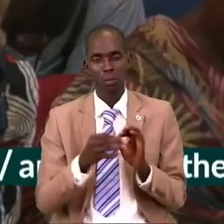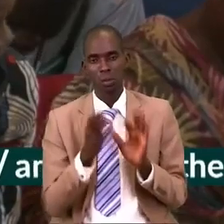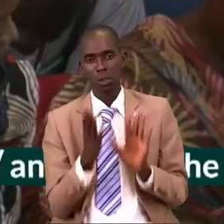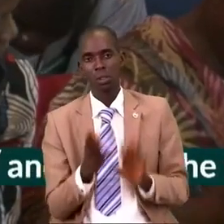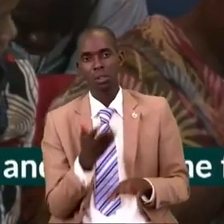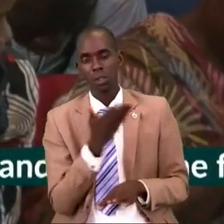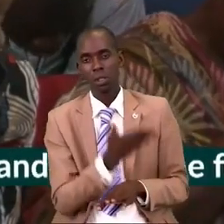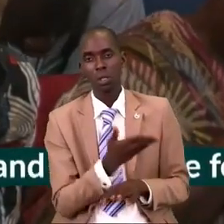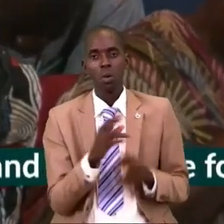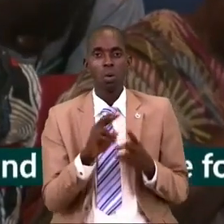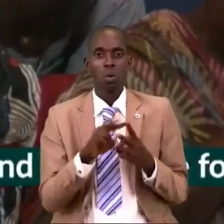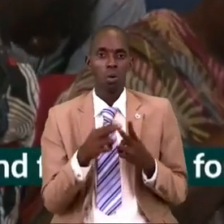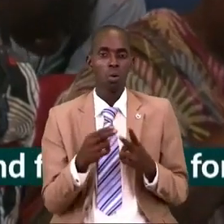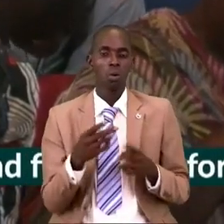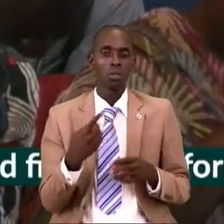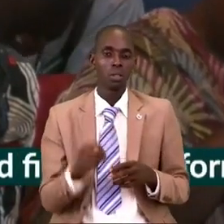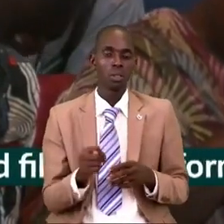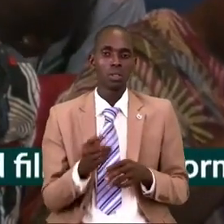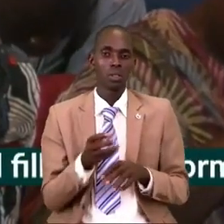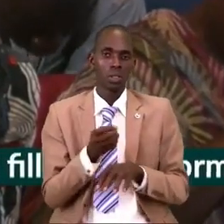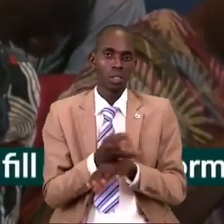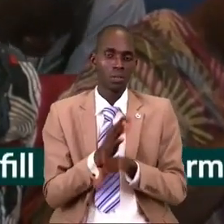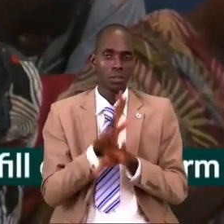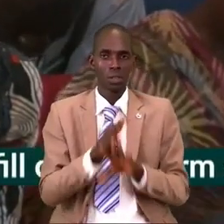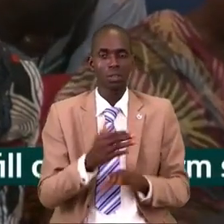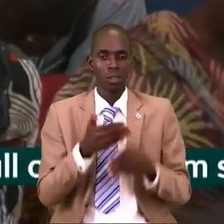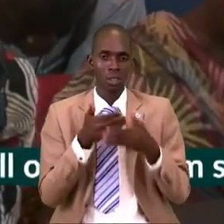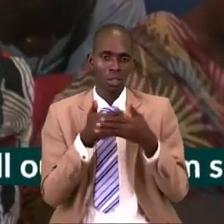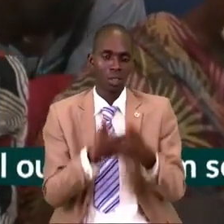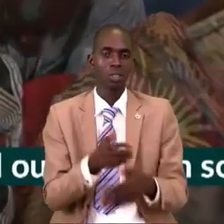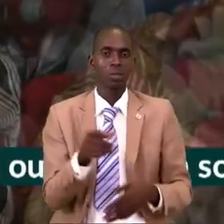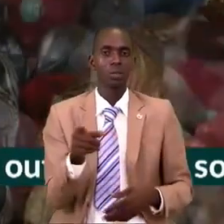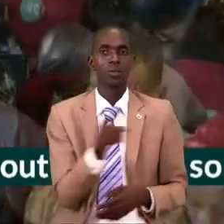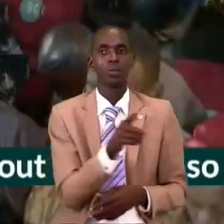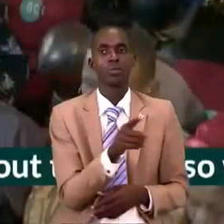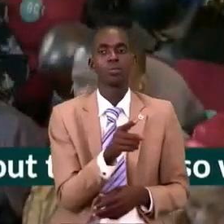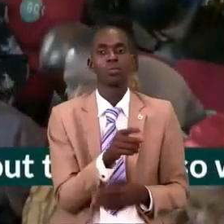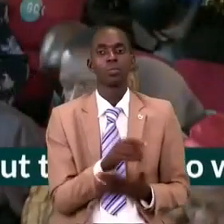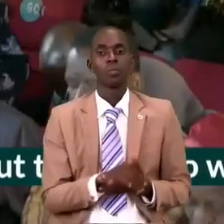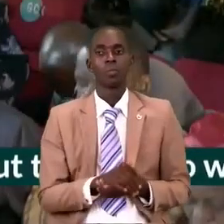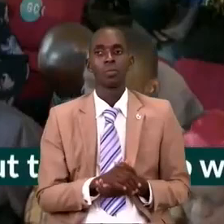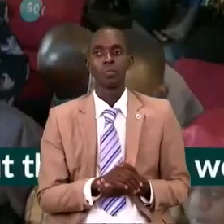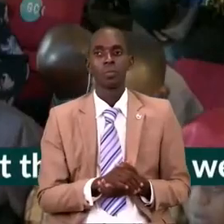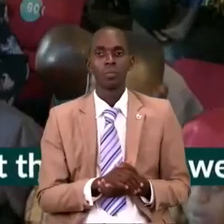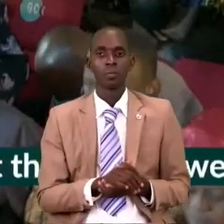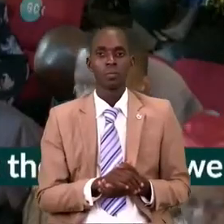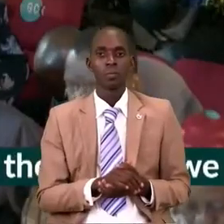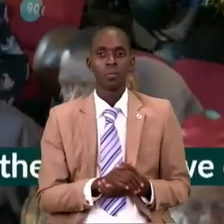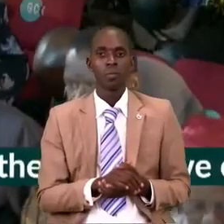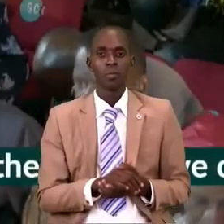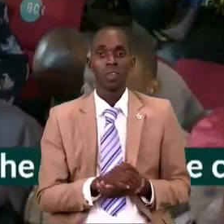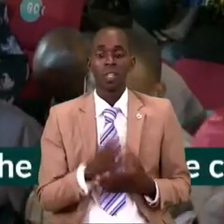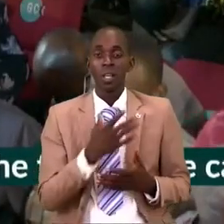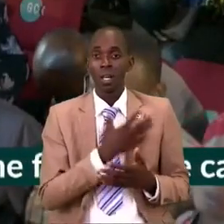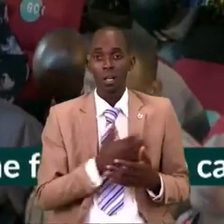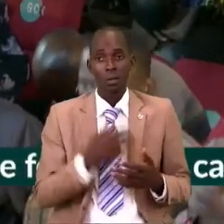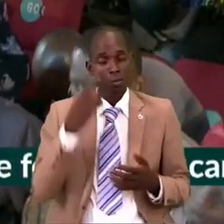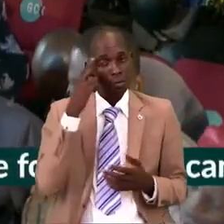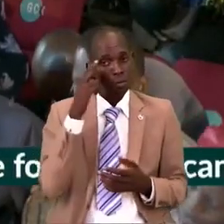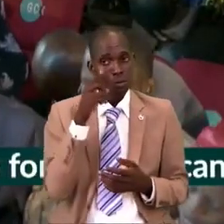Fill the forms very quickly. Those who cannot write, please, let's help them to